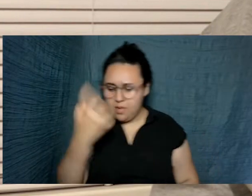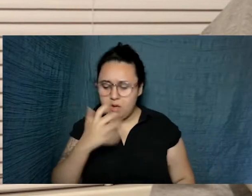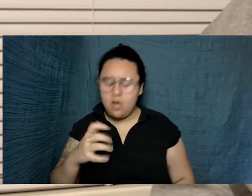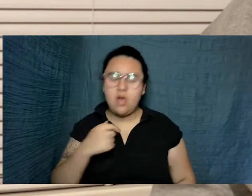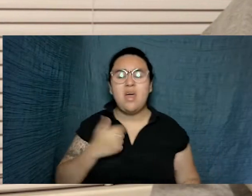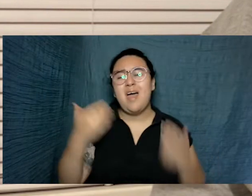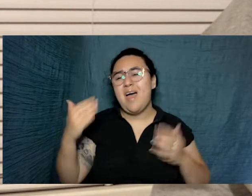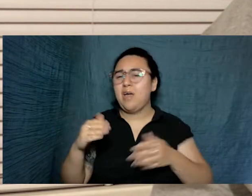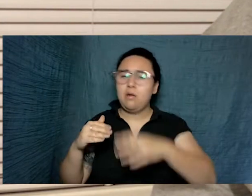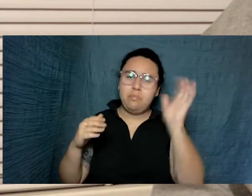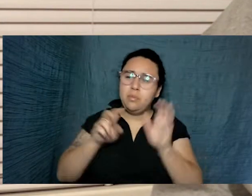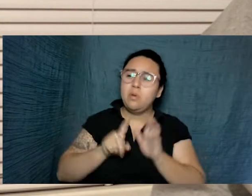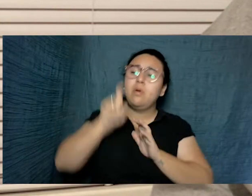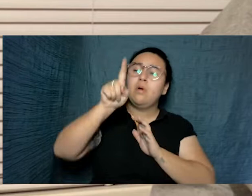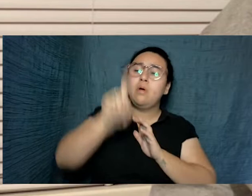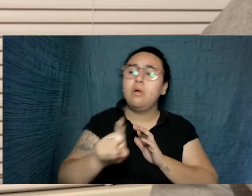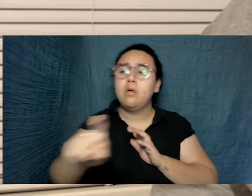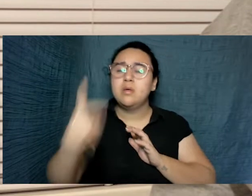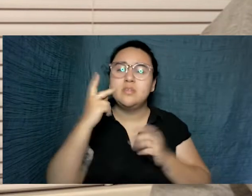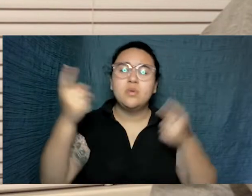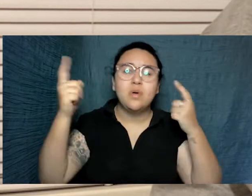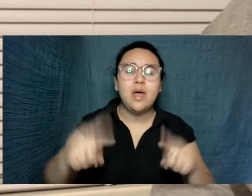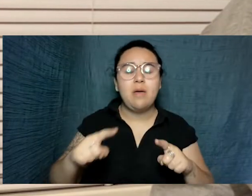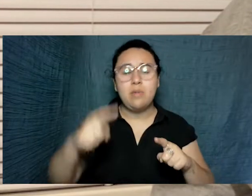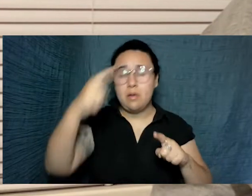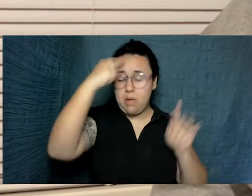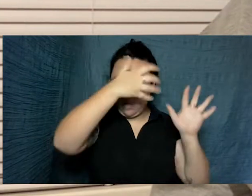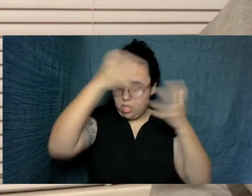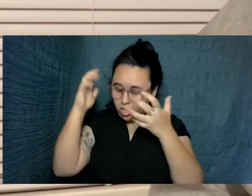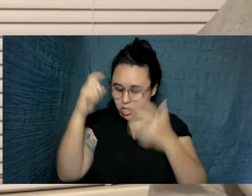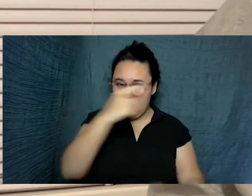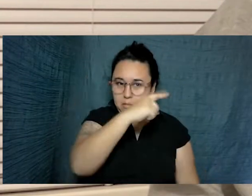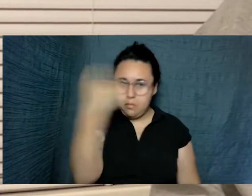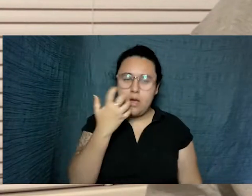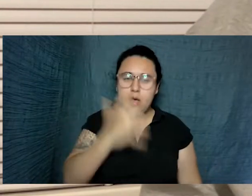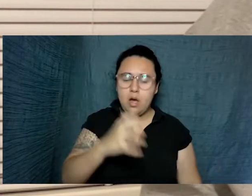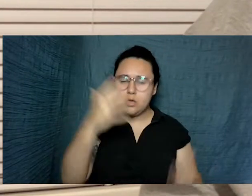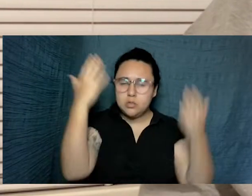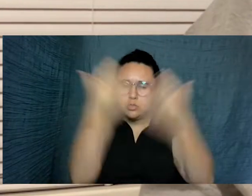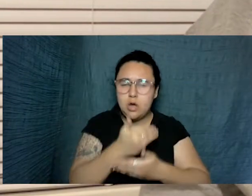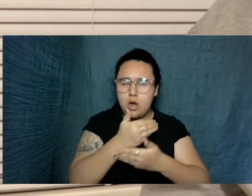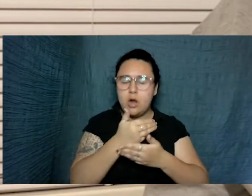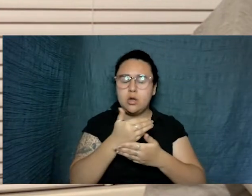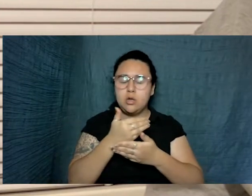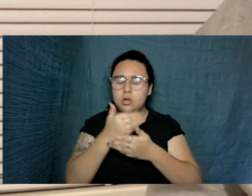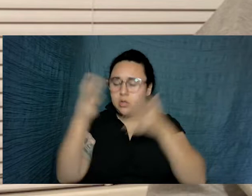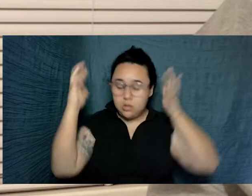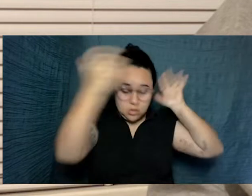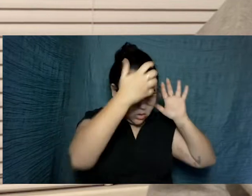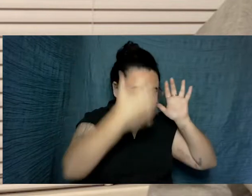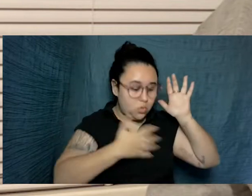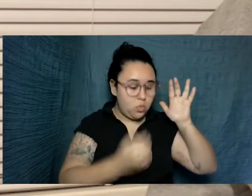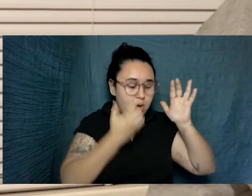what I had done. Perhaps I wanted the hurt. My mind went Black Hawk. Perhaps I needed the hurt. Back to White Hawk. Do not chide